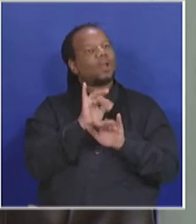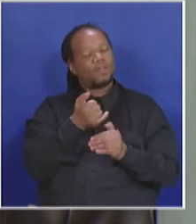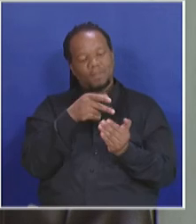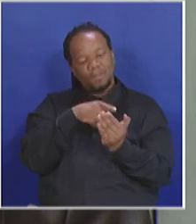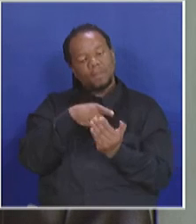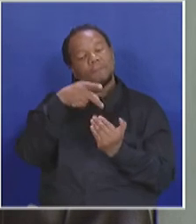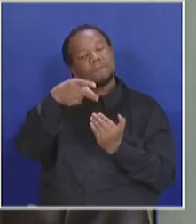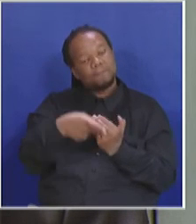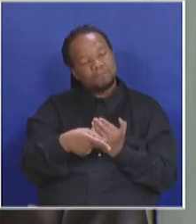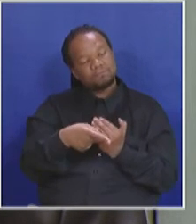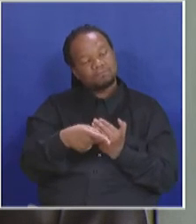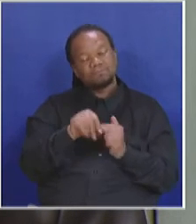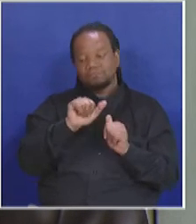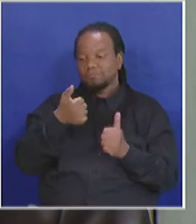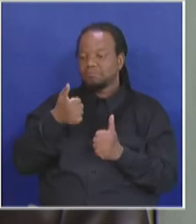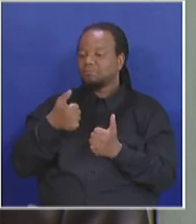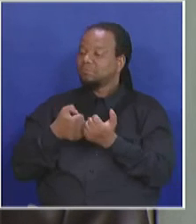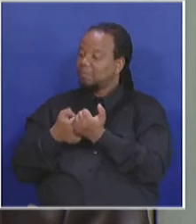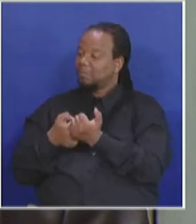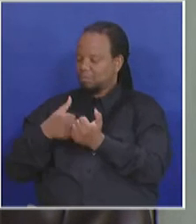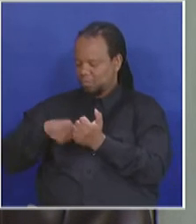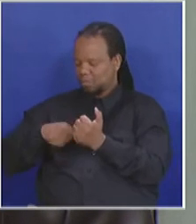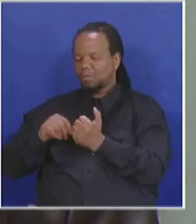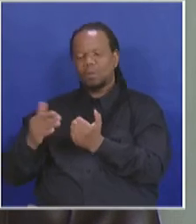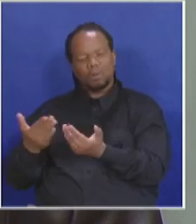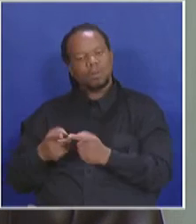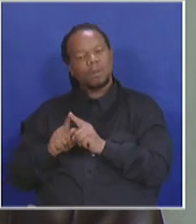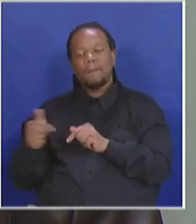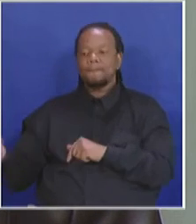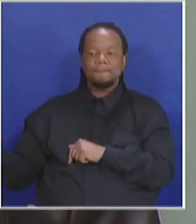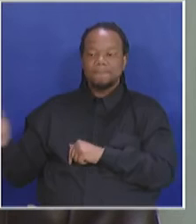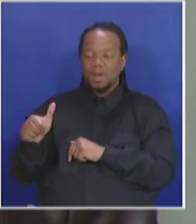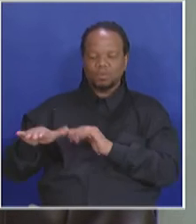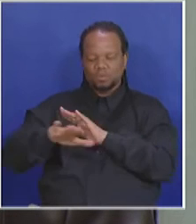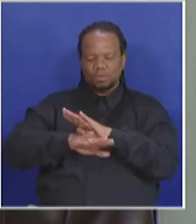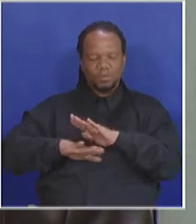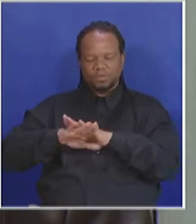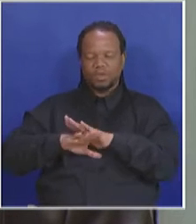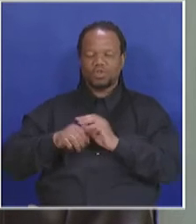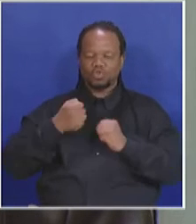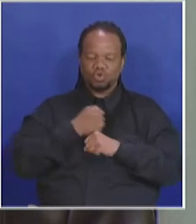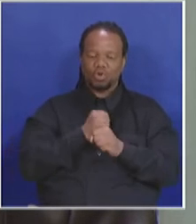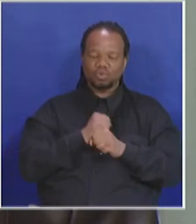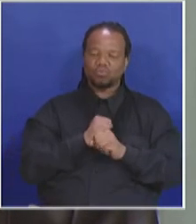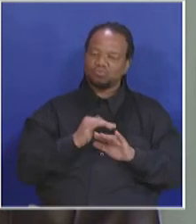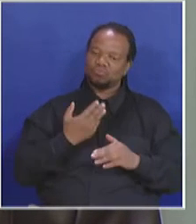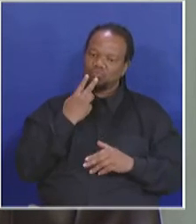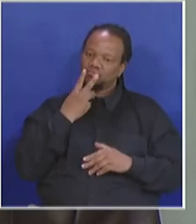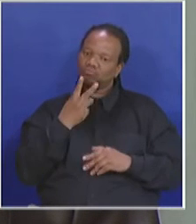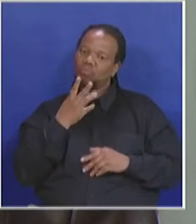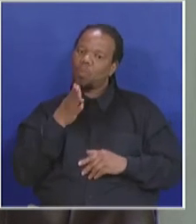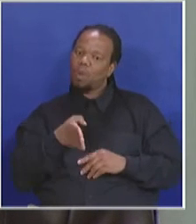support our municipalities. The Back to Basics strategy is expected to yield positive results in